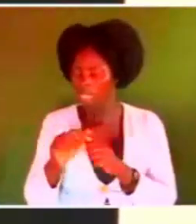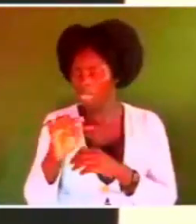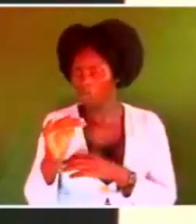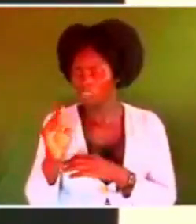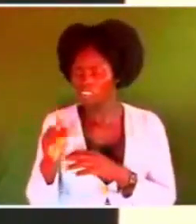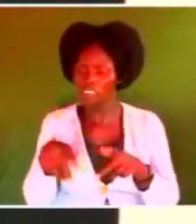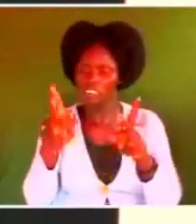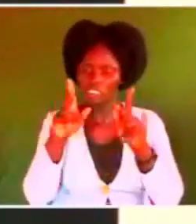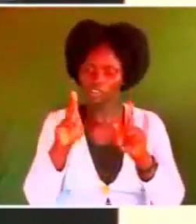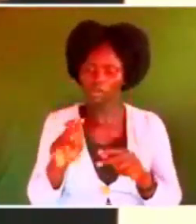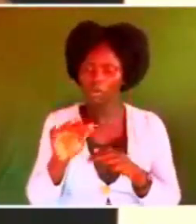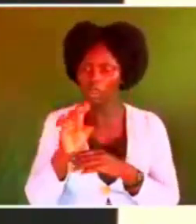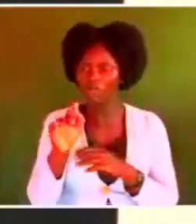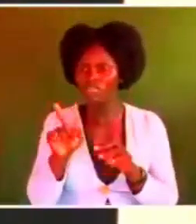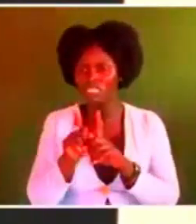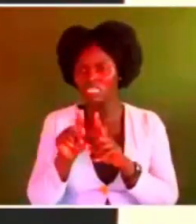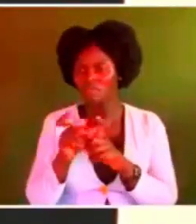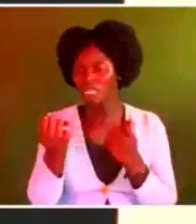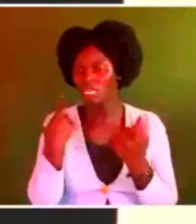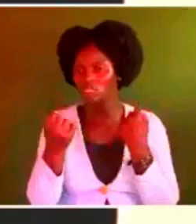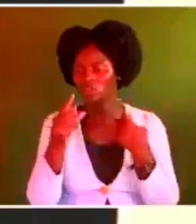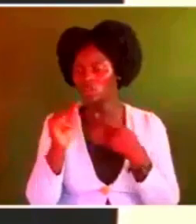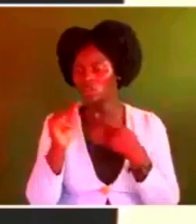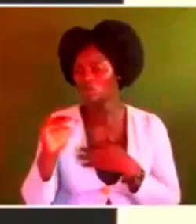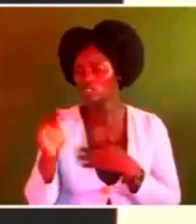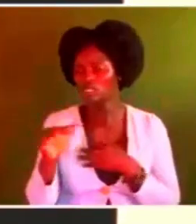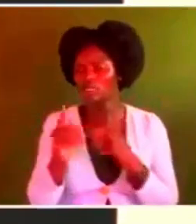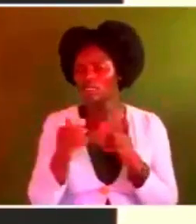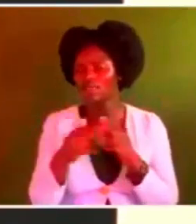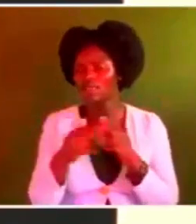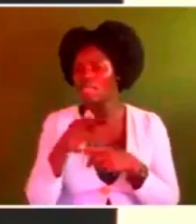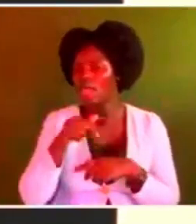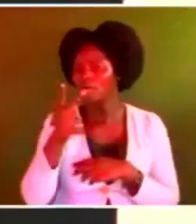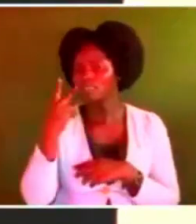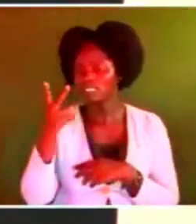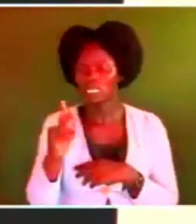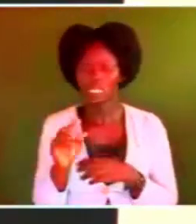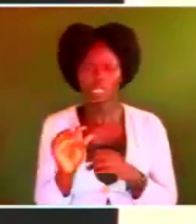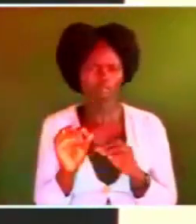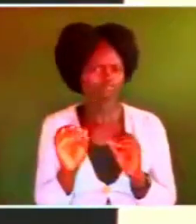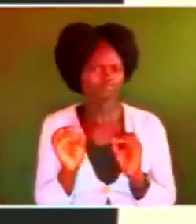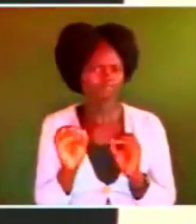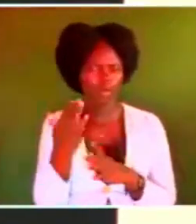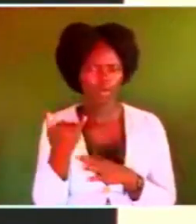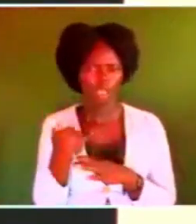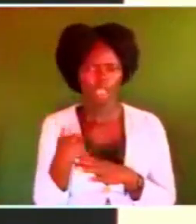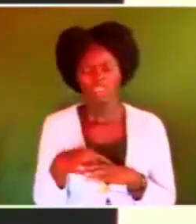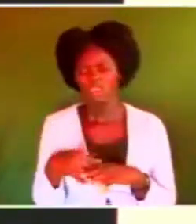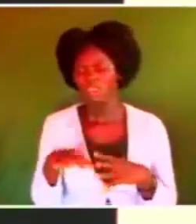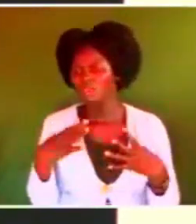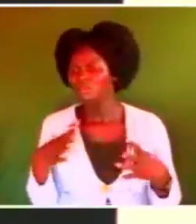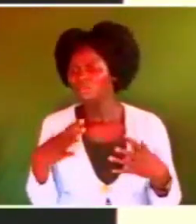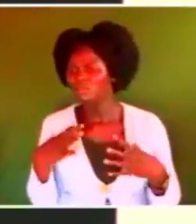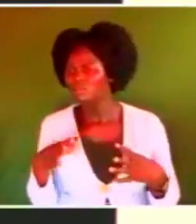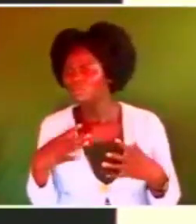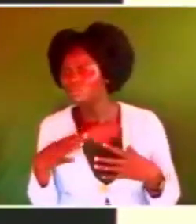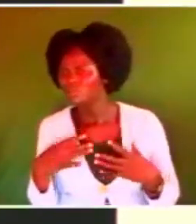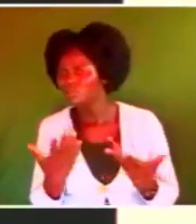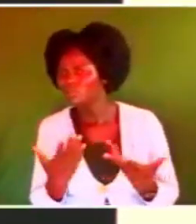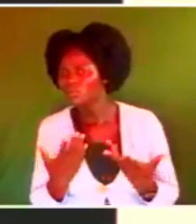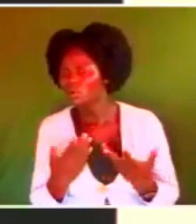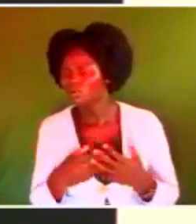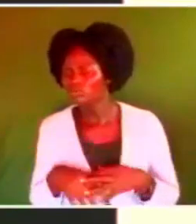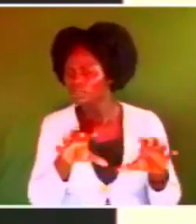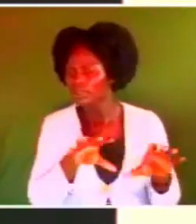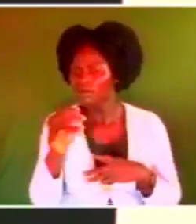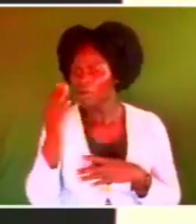Kisumu County and Kericho County. And we see no cause why people should wrangle over boundary, because any